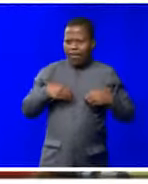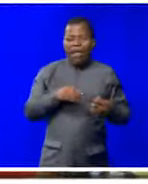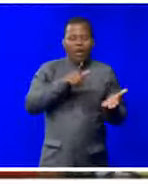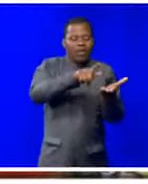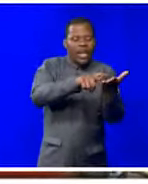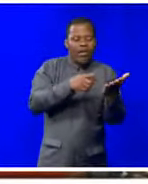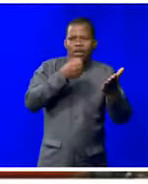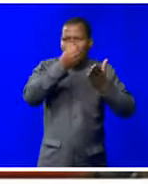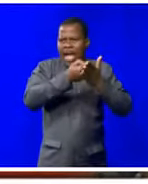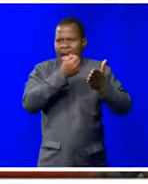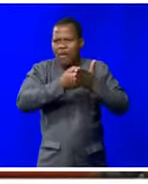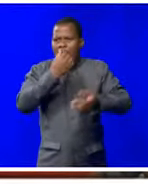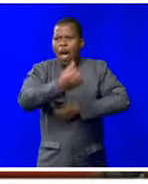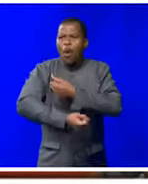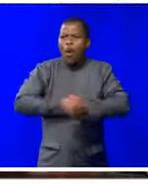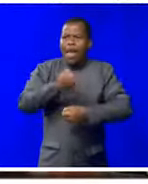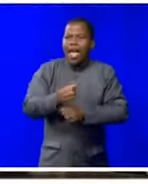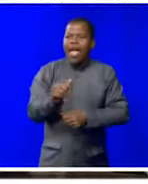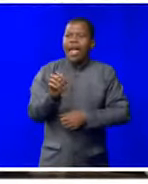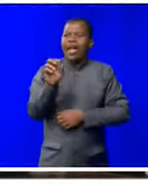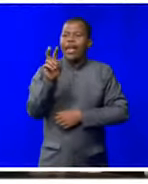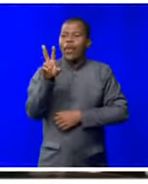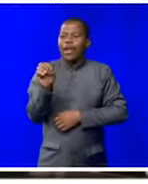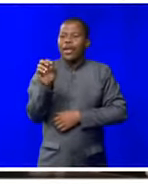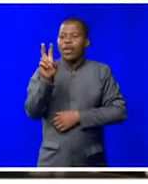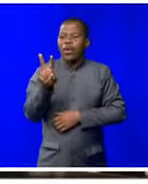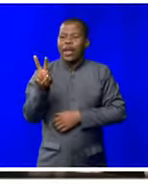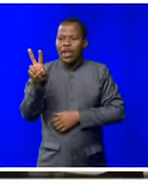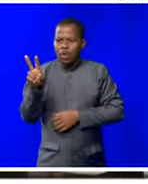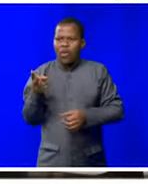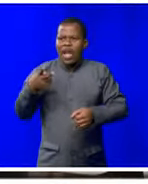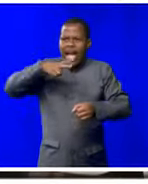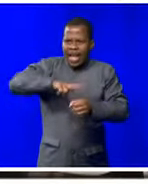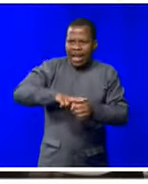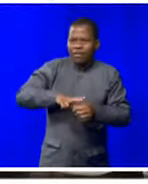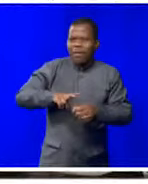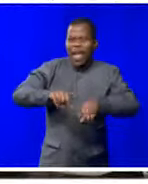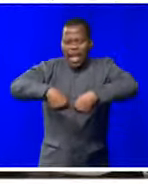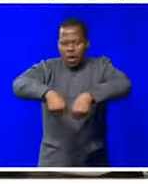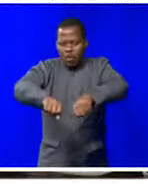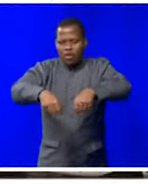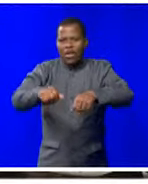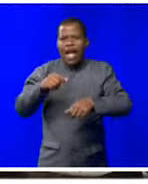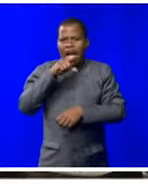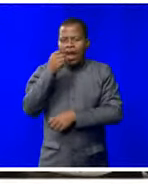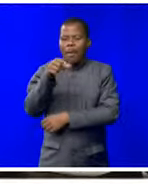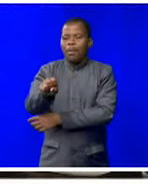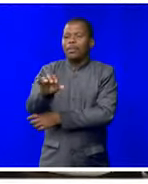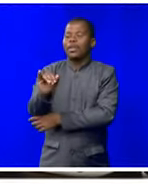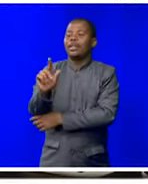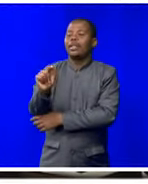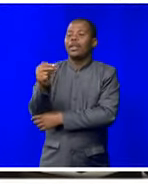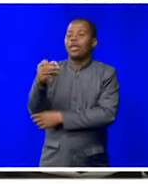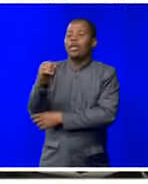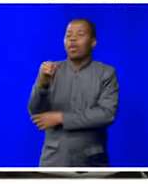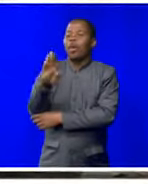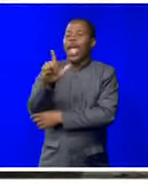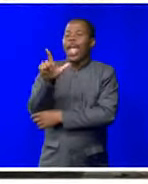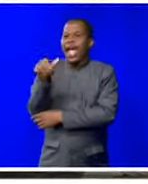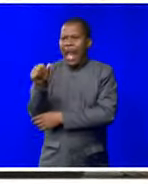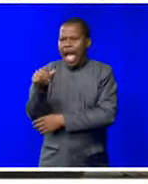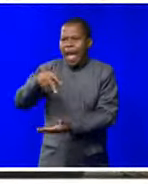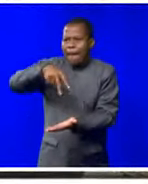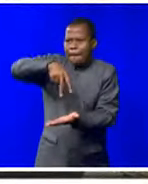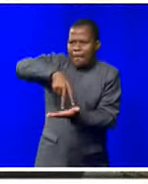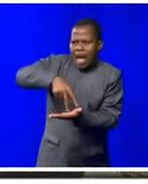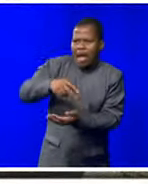Compensation Amendment Bill of 2022, where he was seconded by Sithobeleni Member of Parliament Bhekile Dlamini to motivate the motion. Le